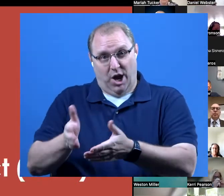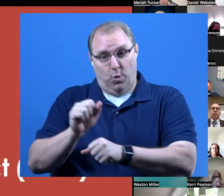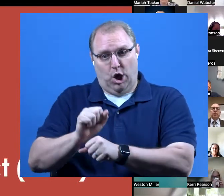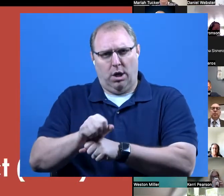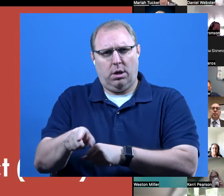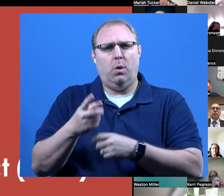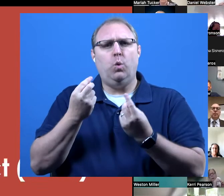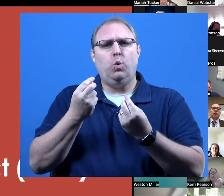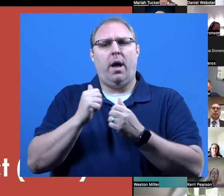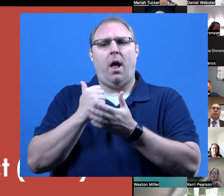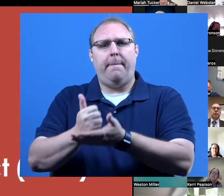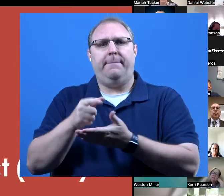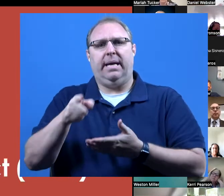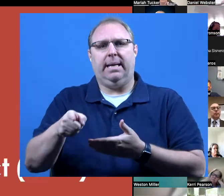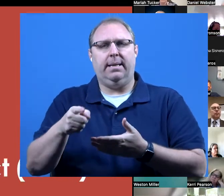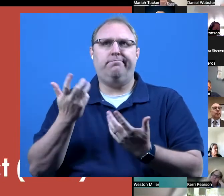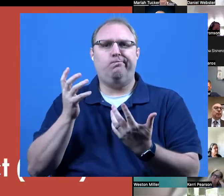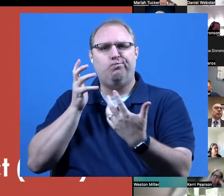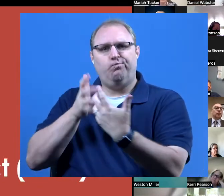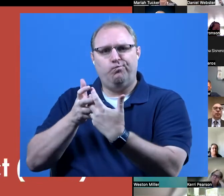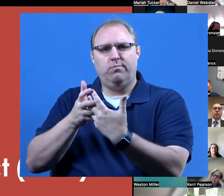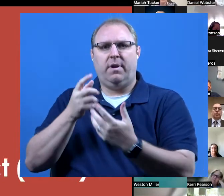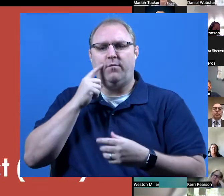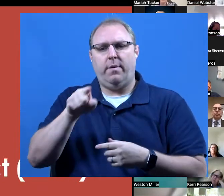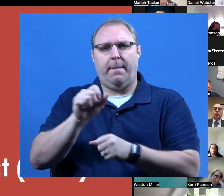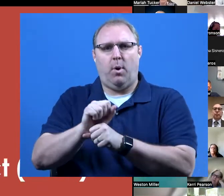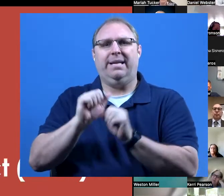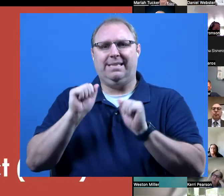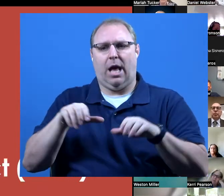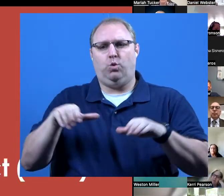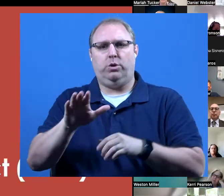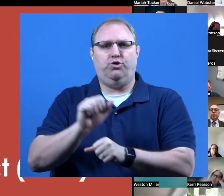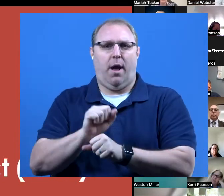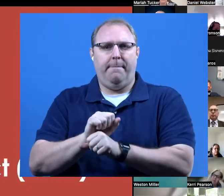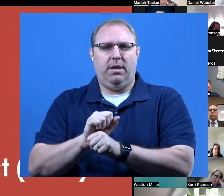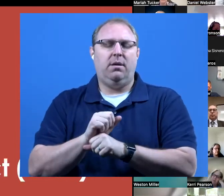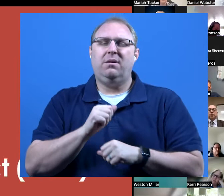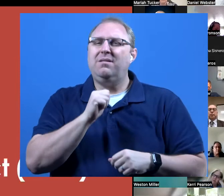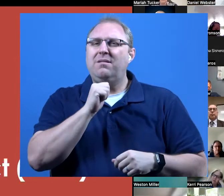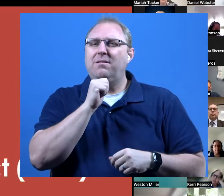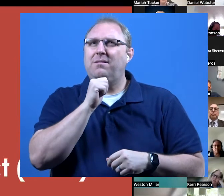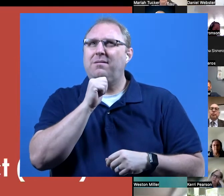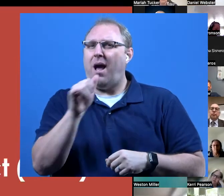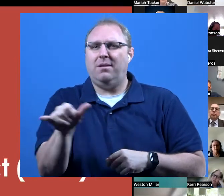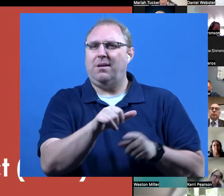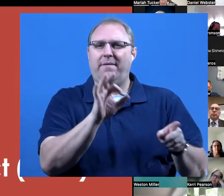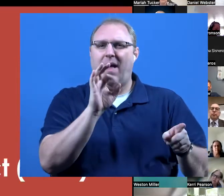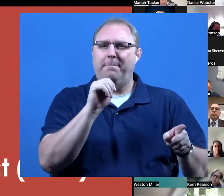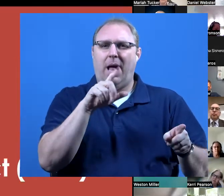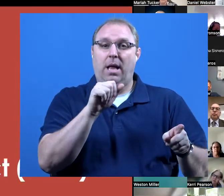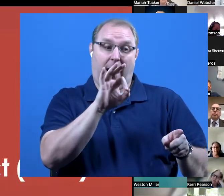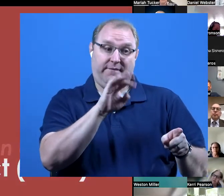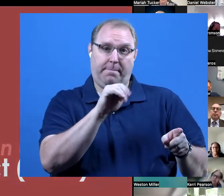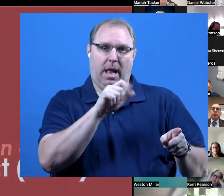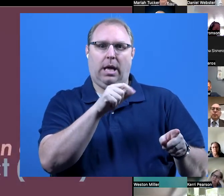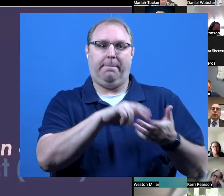it's not, FMLA is when they can't do their job, ADA is to help them do their job. And that's the specific difference between the two. So